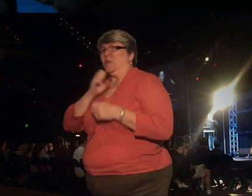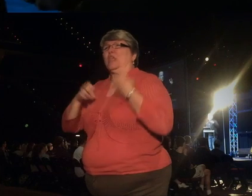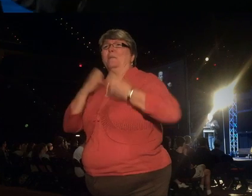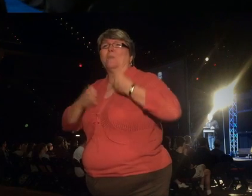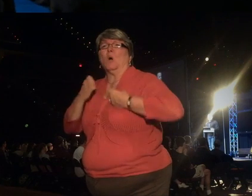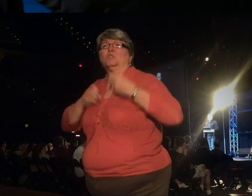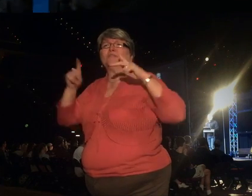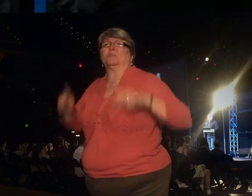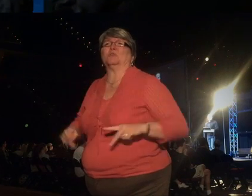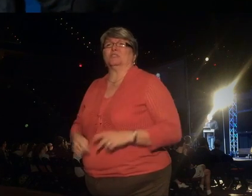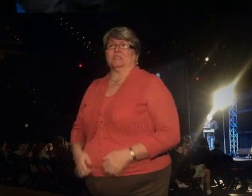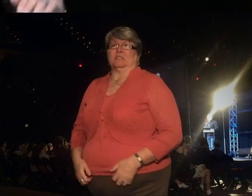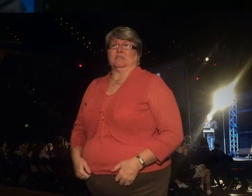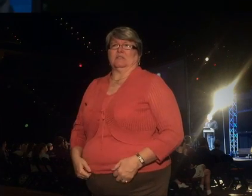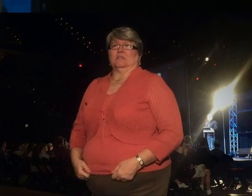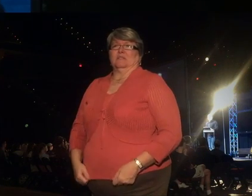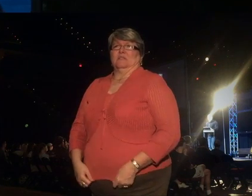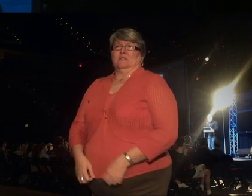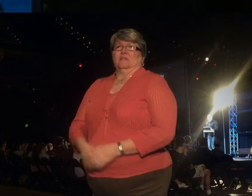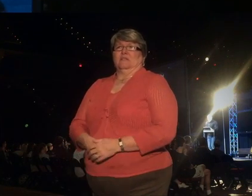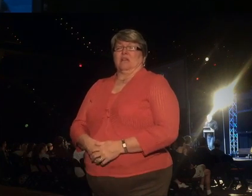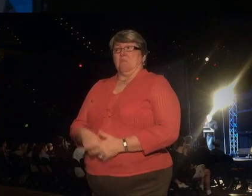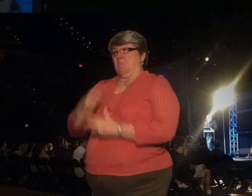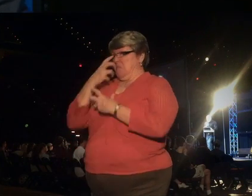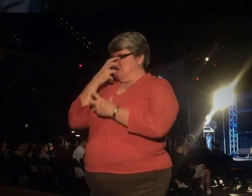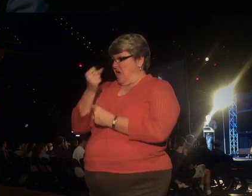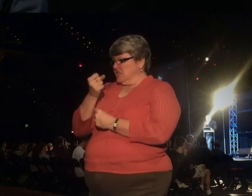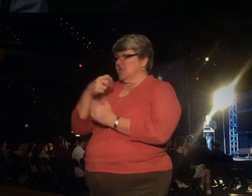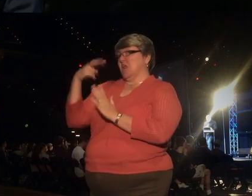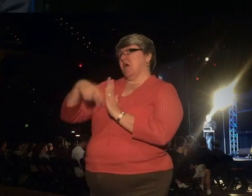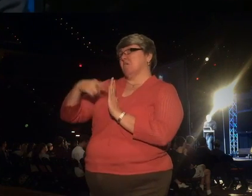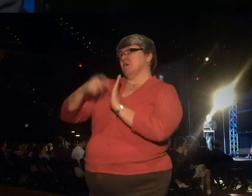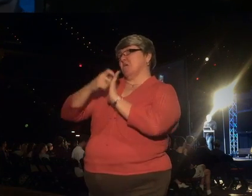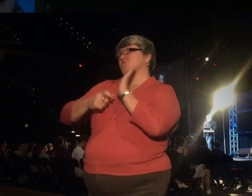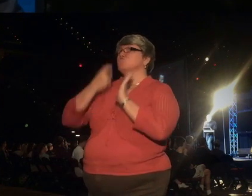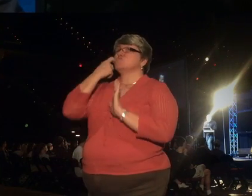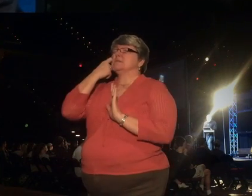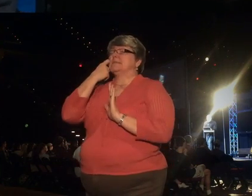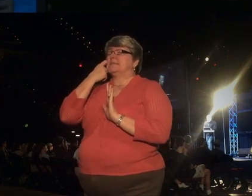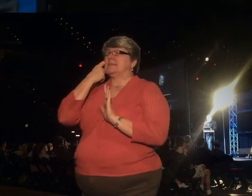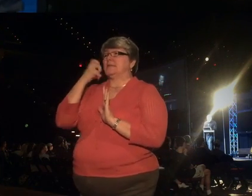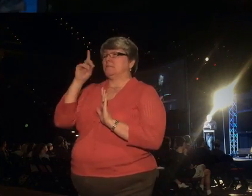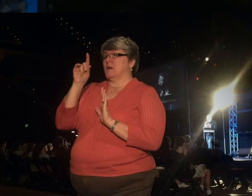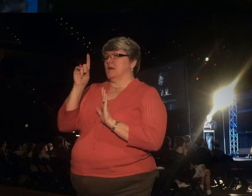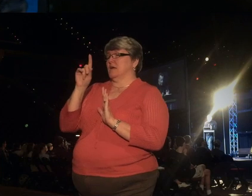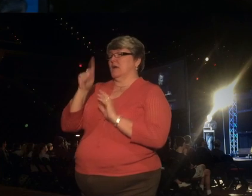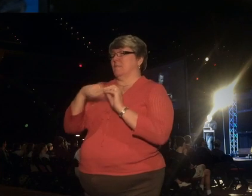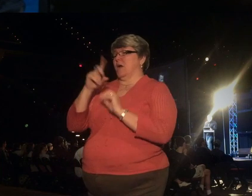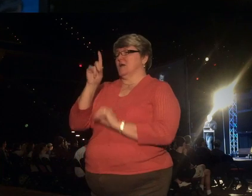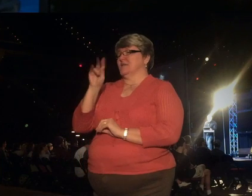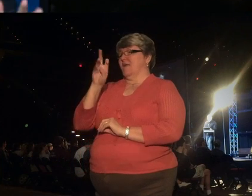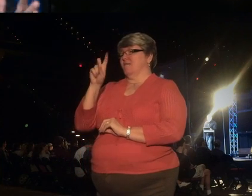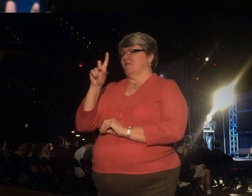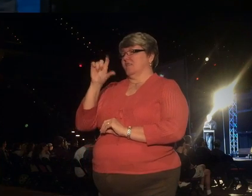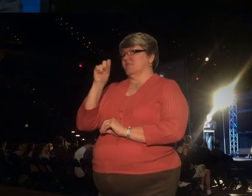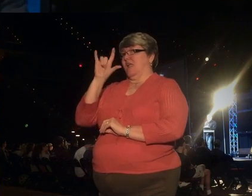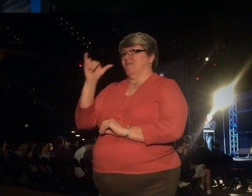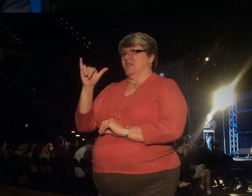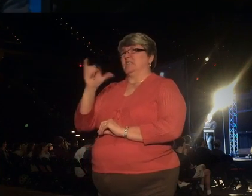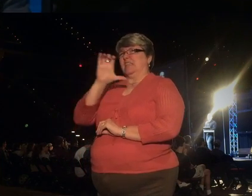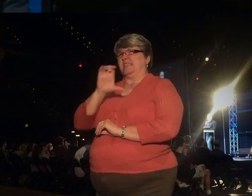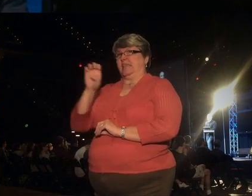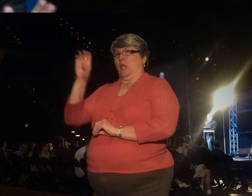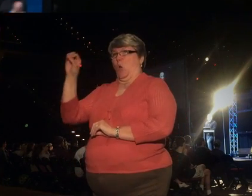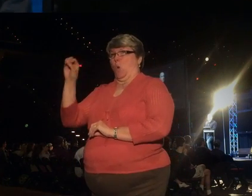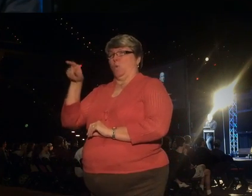human being? It's fascinating. I read an article recently by about David Levy. He's the CEO of a company that